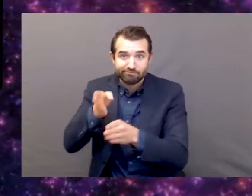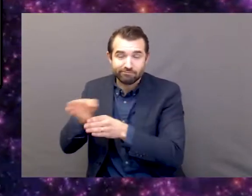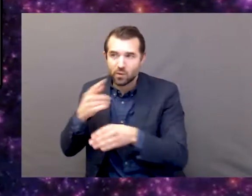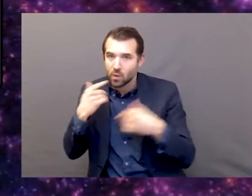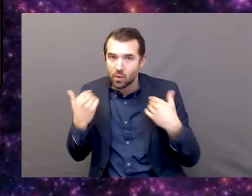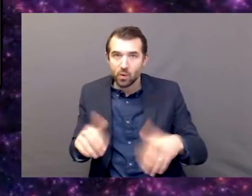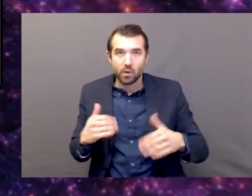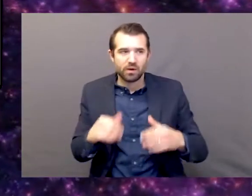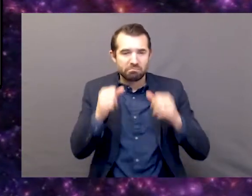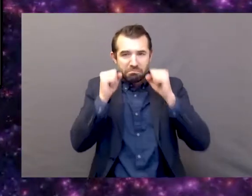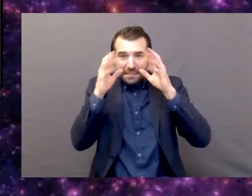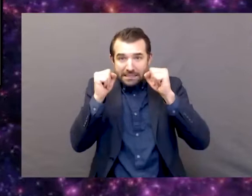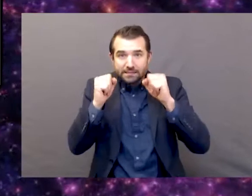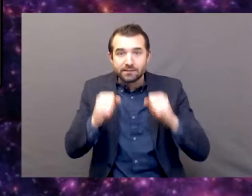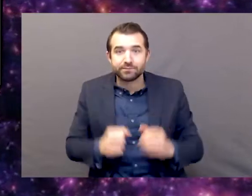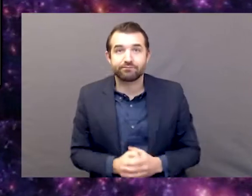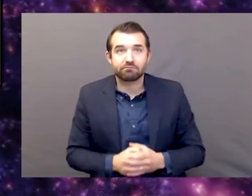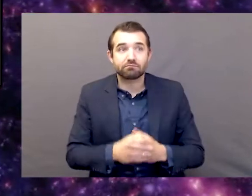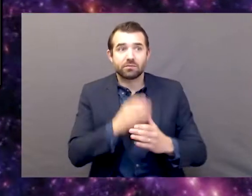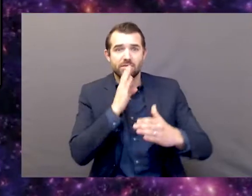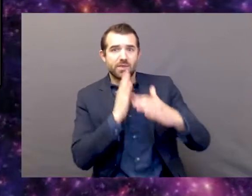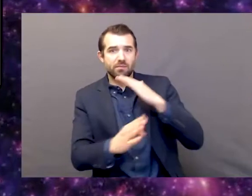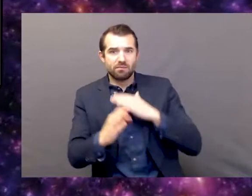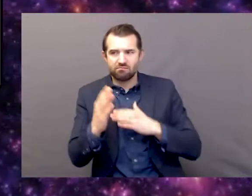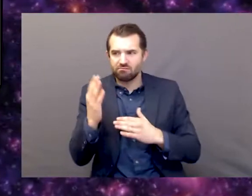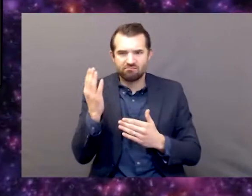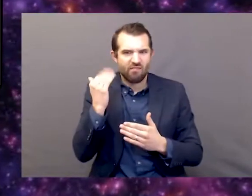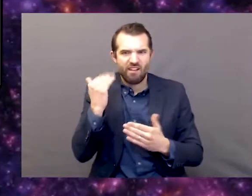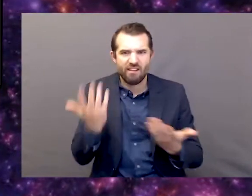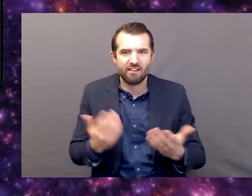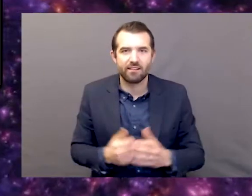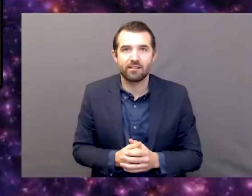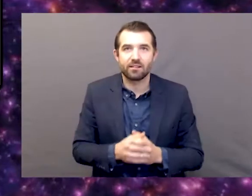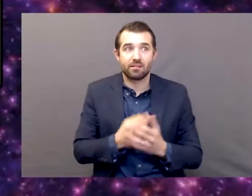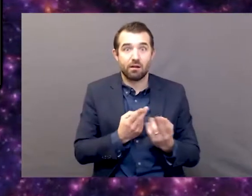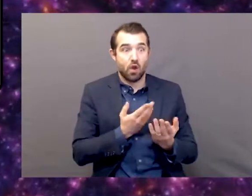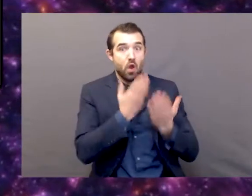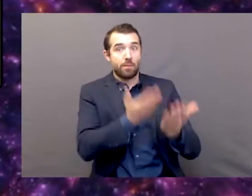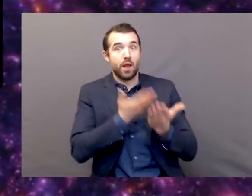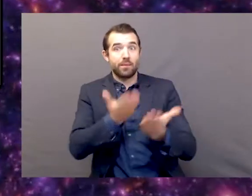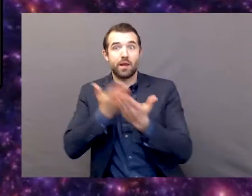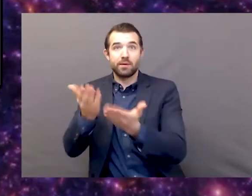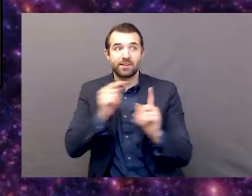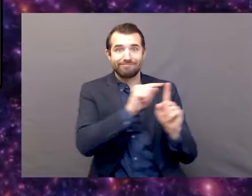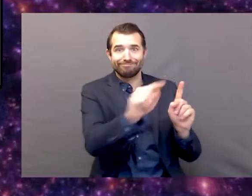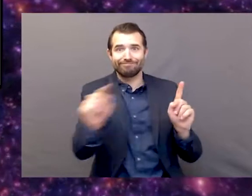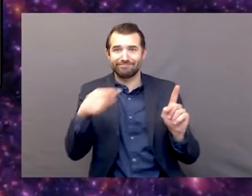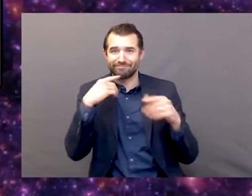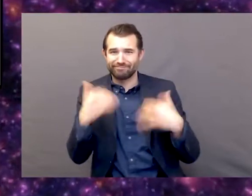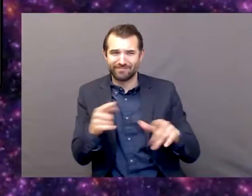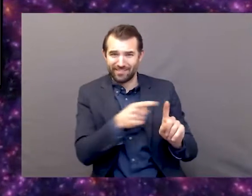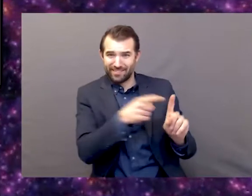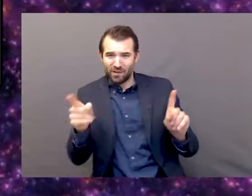knowledge. And humbling because each one of the nominees is obviously an important figure in his or her